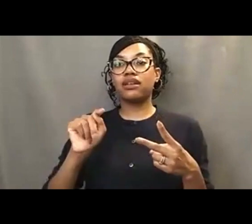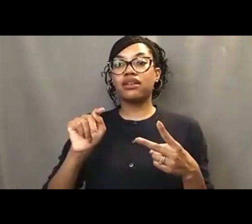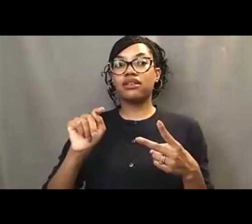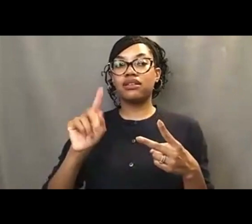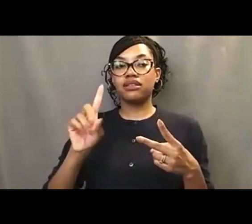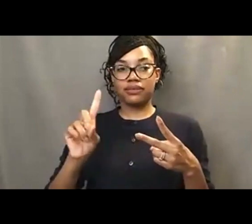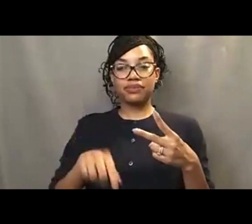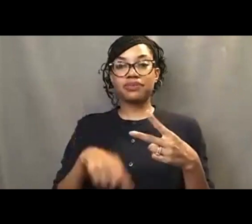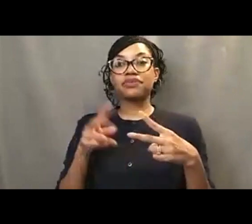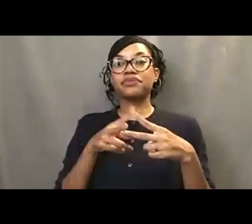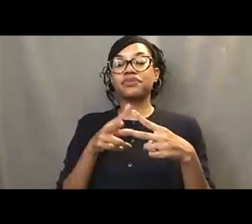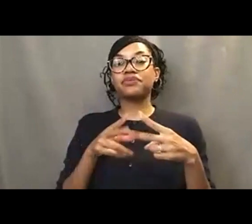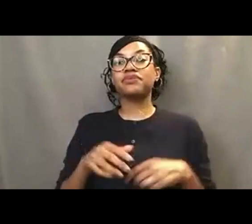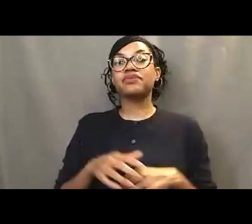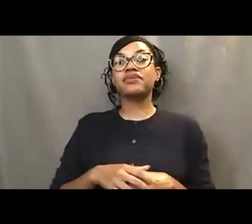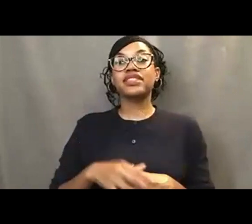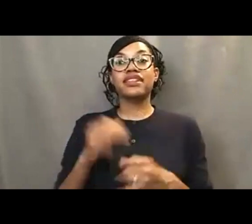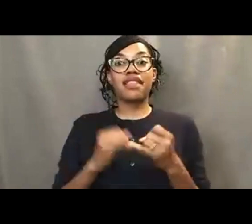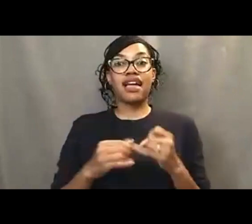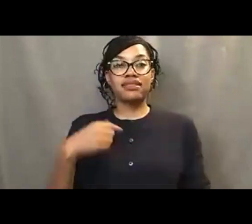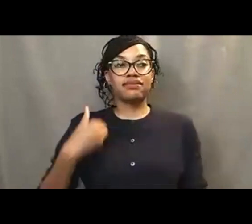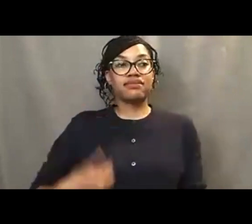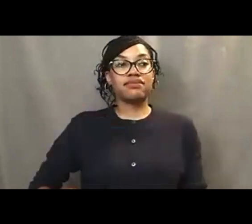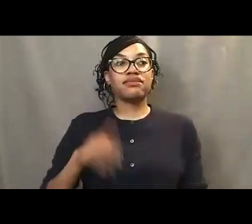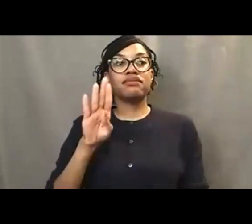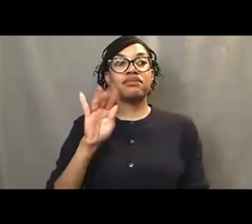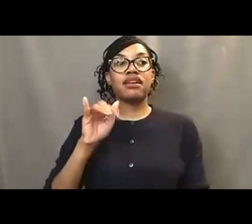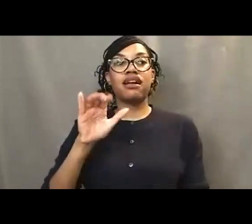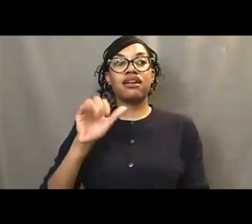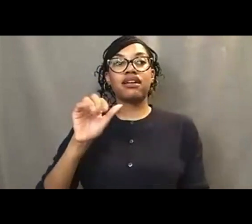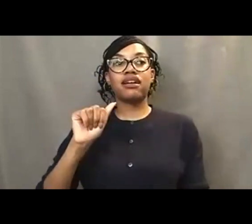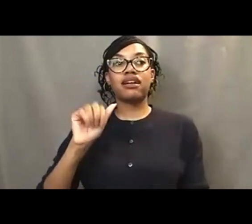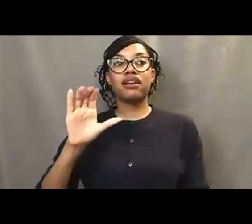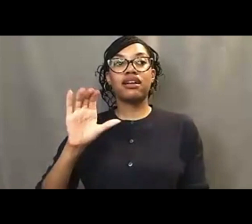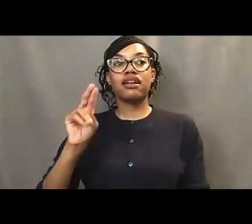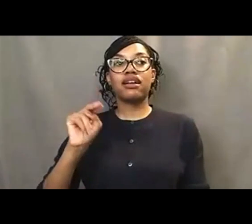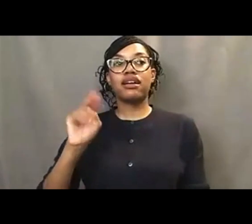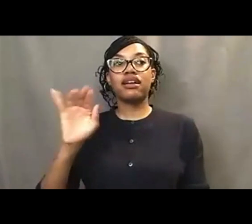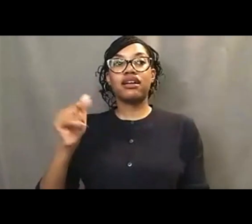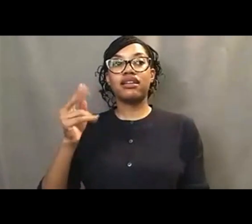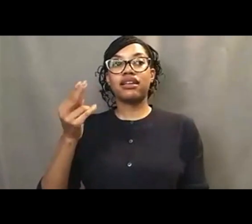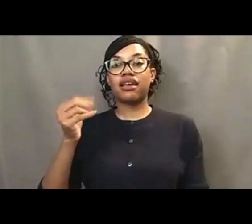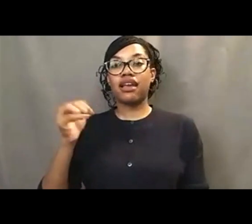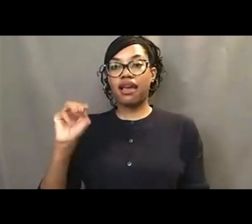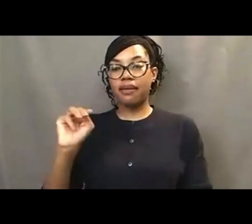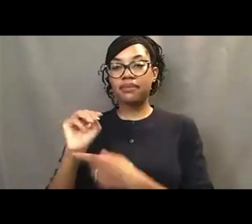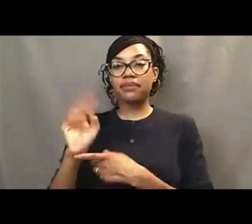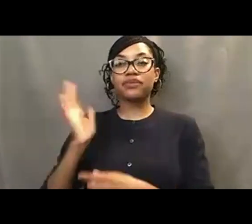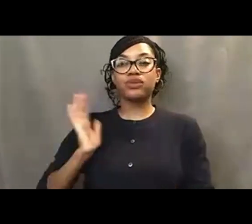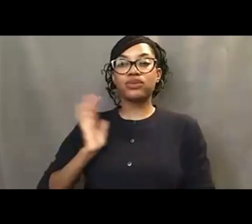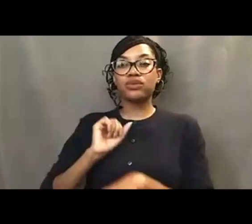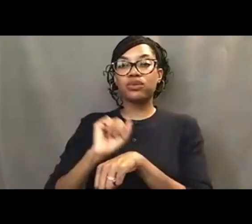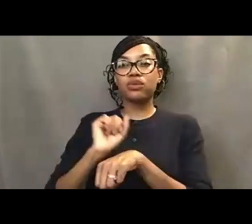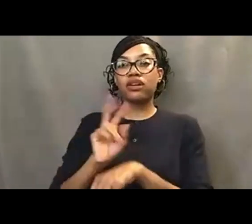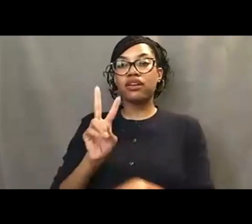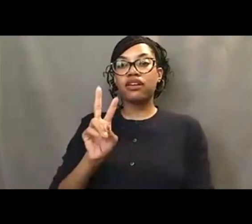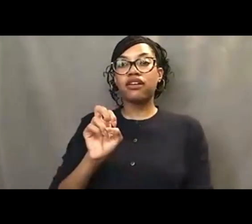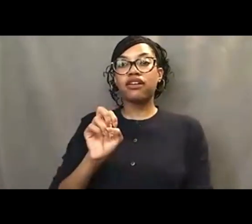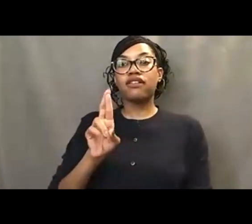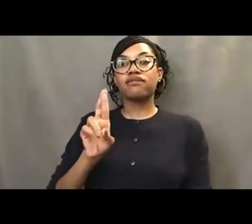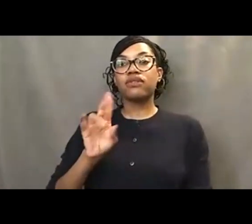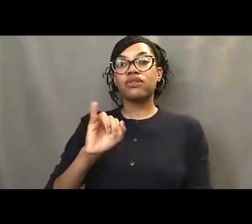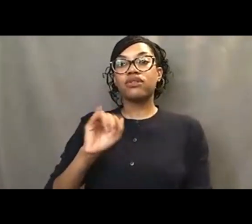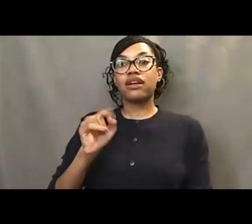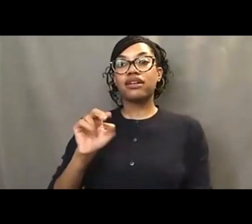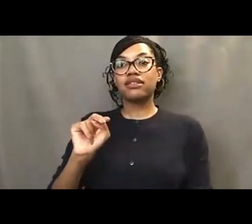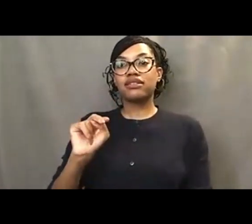Bianca Cunningham. I am a former Verizon Wireless worker who led my coworkers in 7 stores across Brooklyn, New